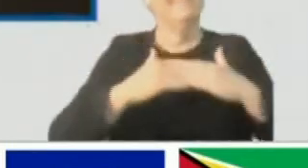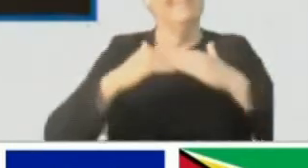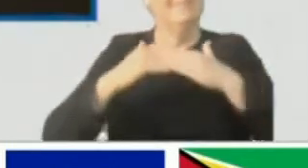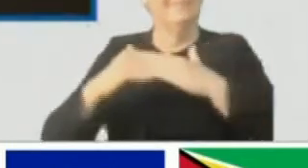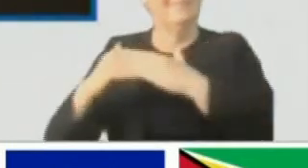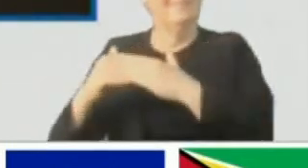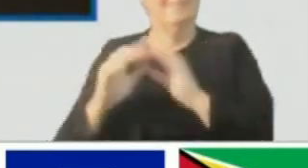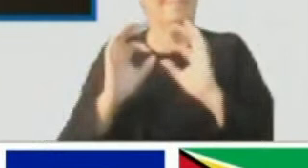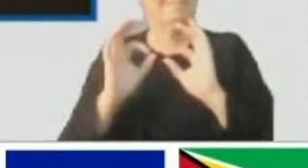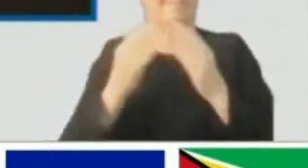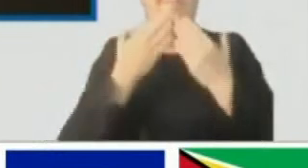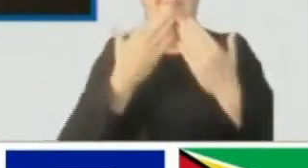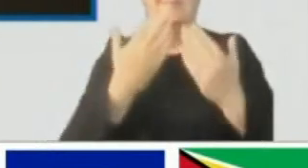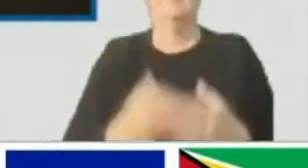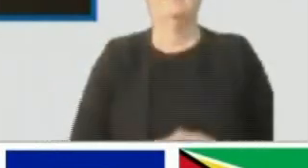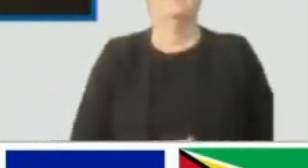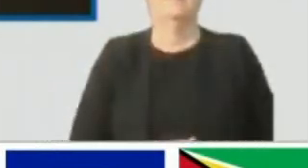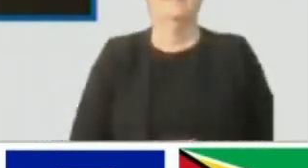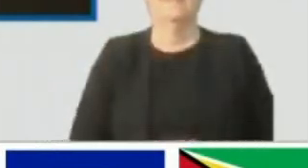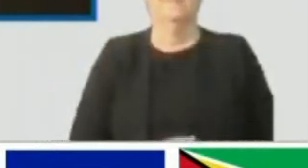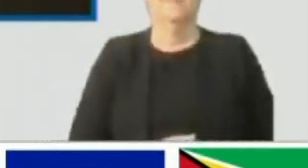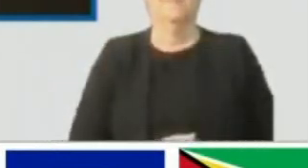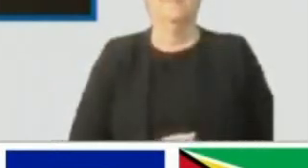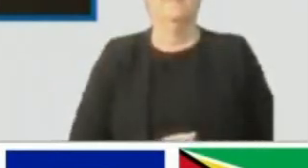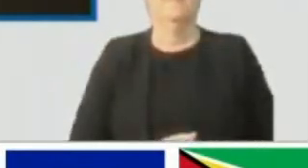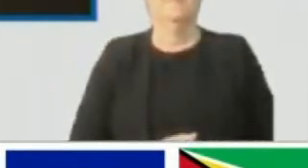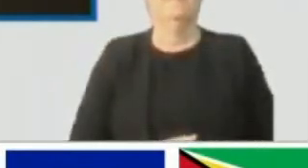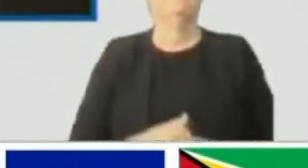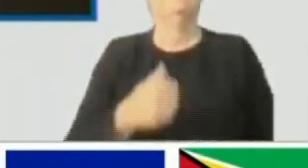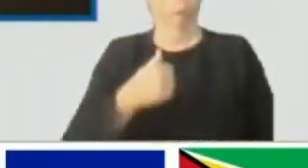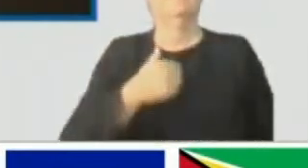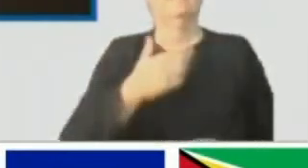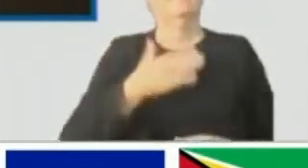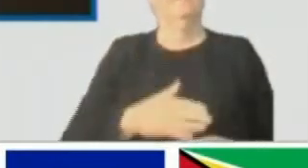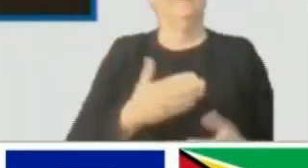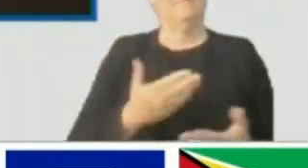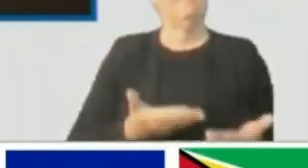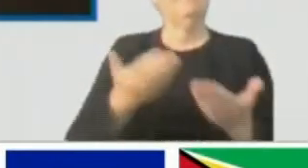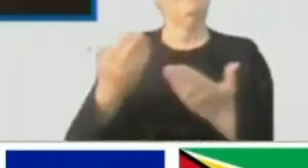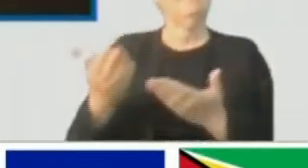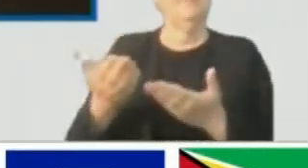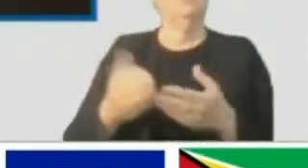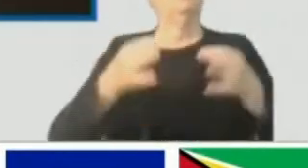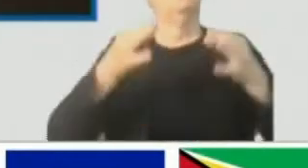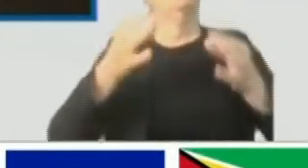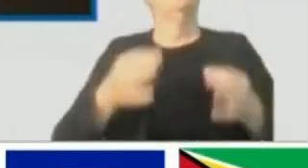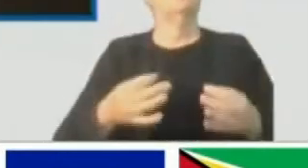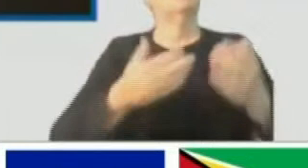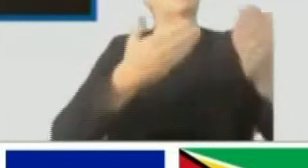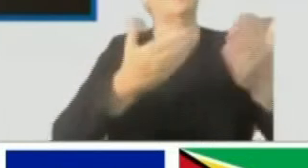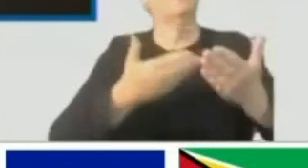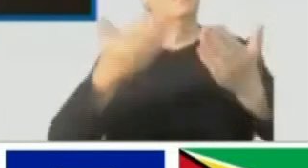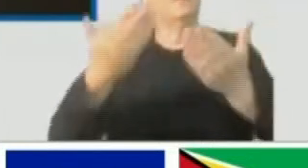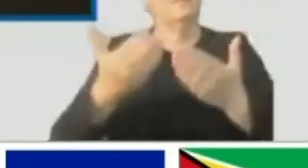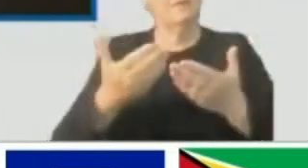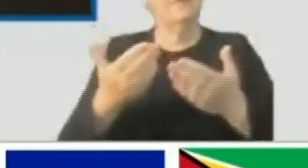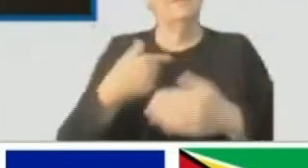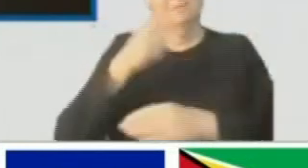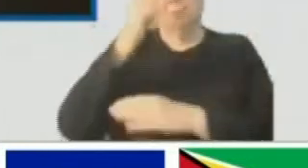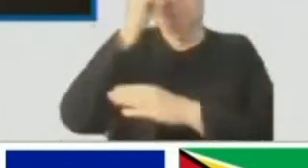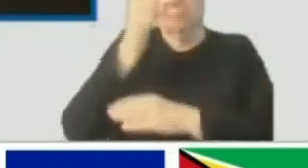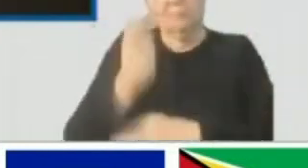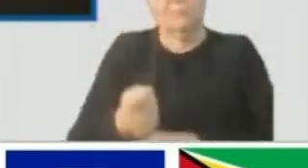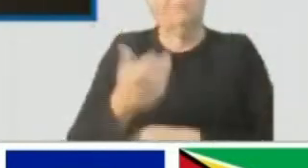I now invite to the microphone to deliver the official welcome, the Honorable Desmond Mackenzie, Minister of Local Government and